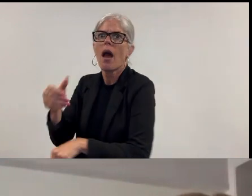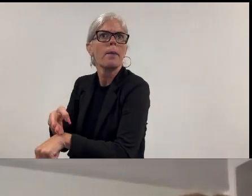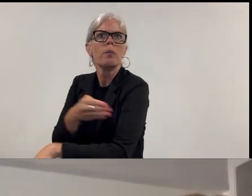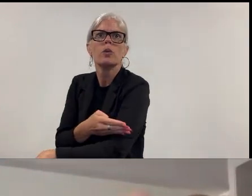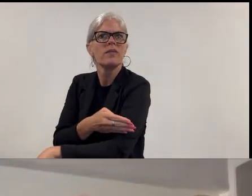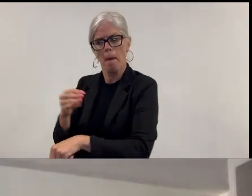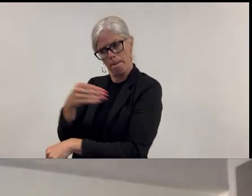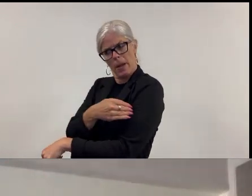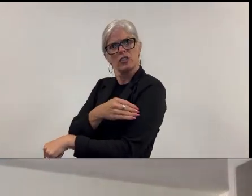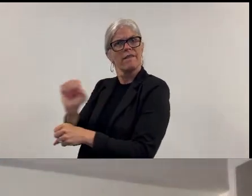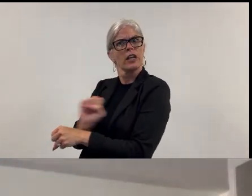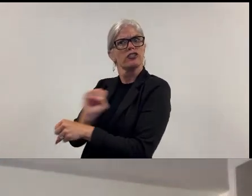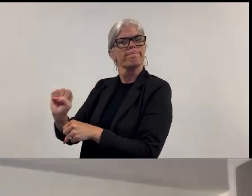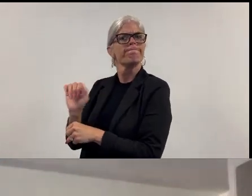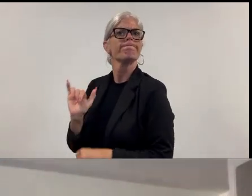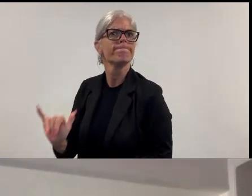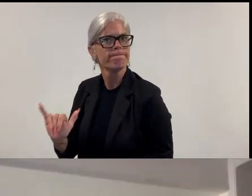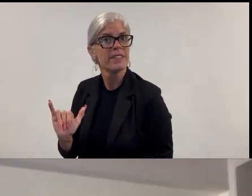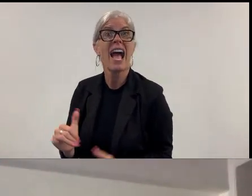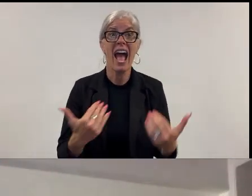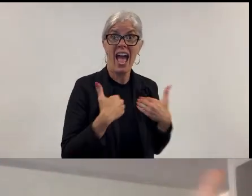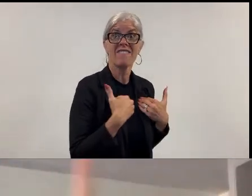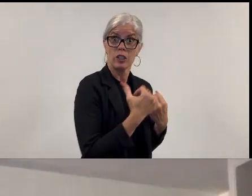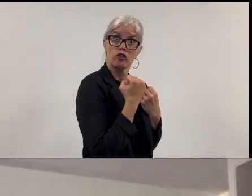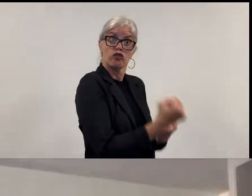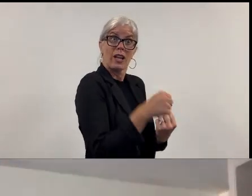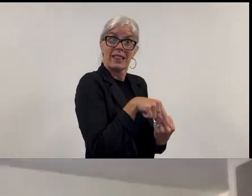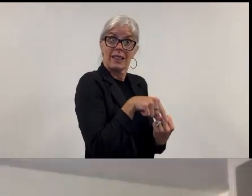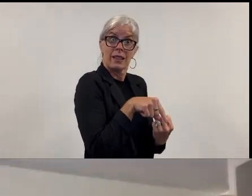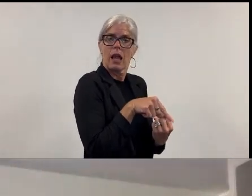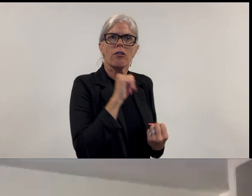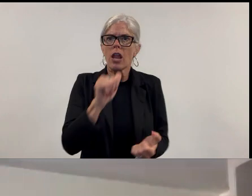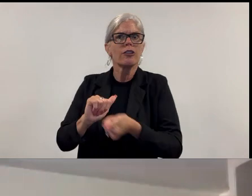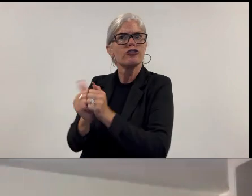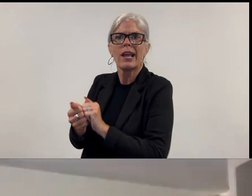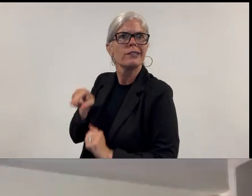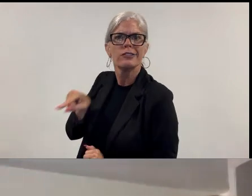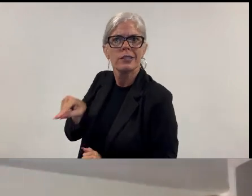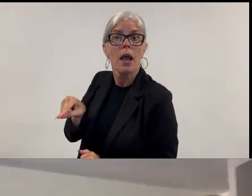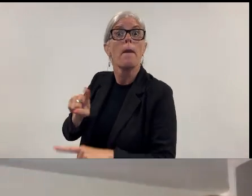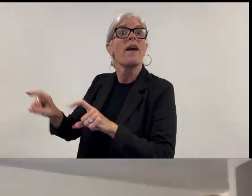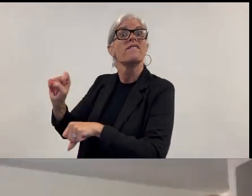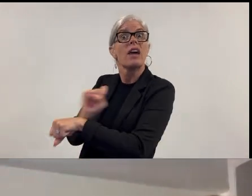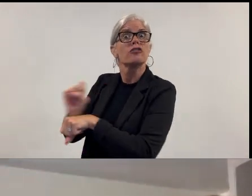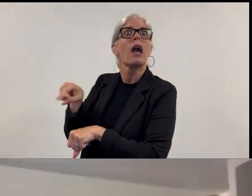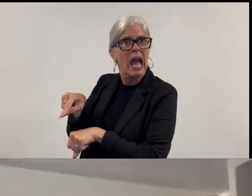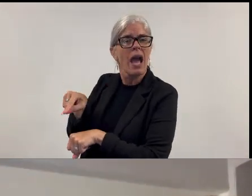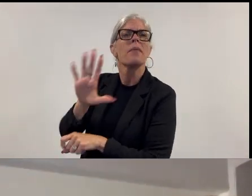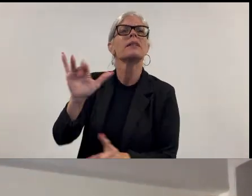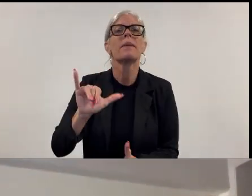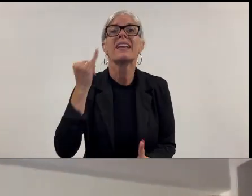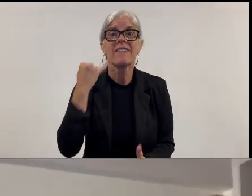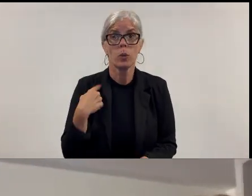better muscle mass to better function actually is not necessarily going through the strength.